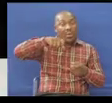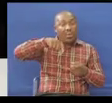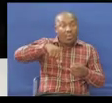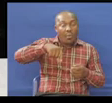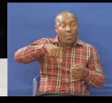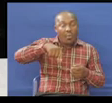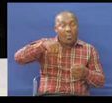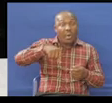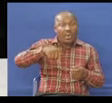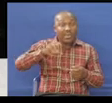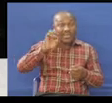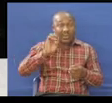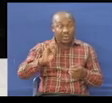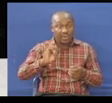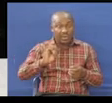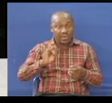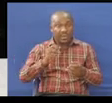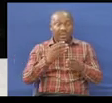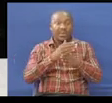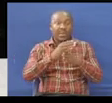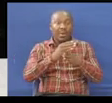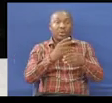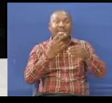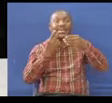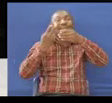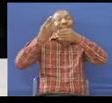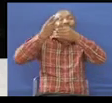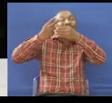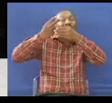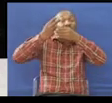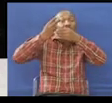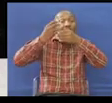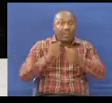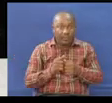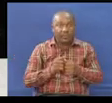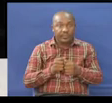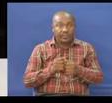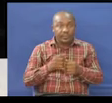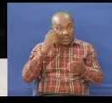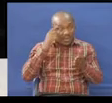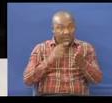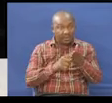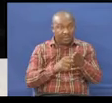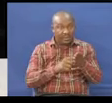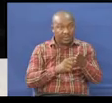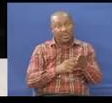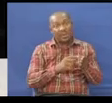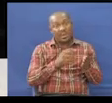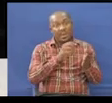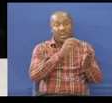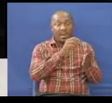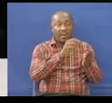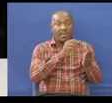square. So if a is 0, it means this term here will vanish. You will remain with bx